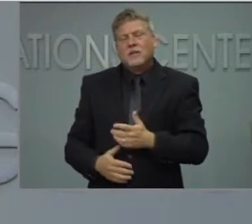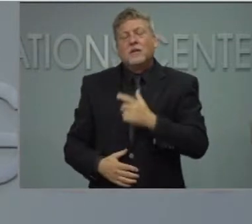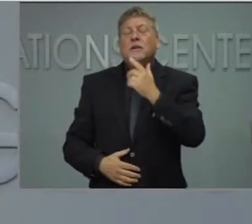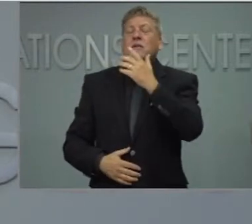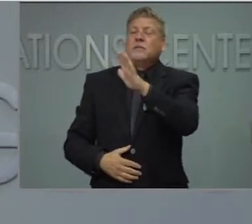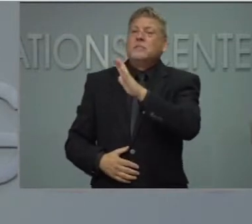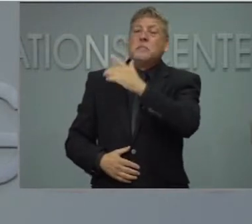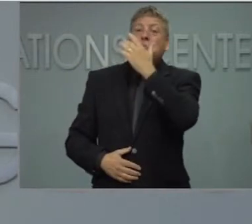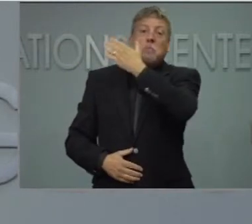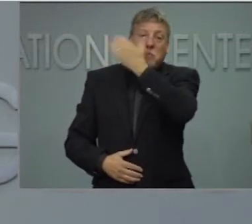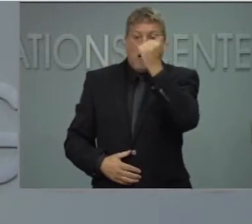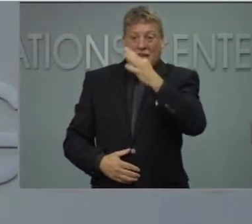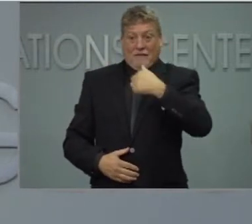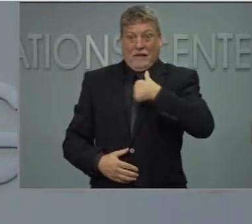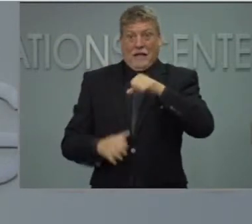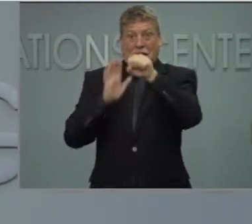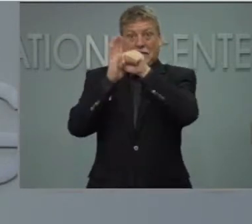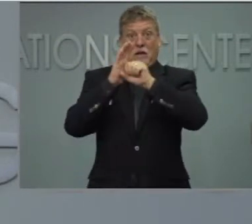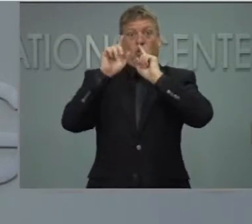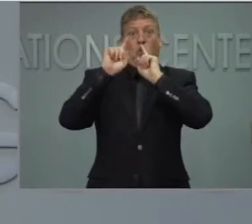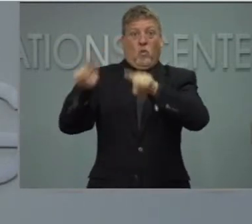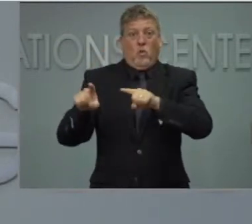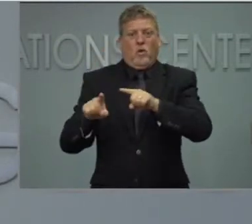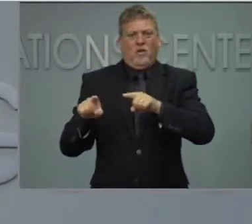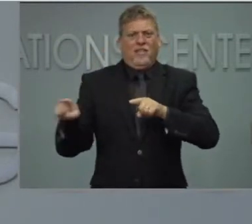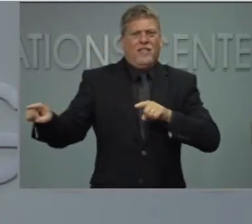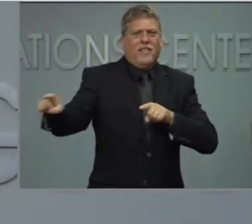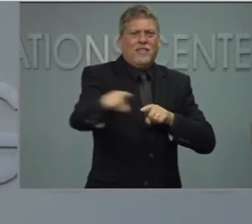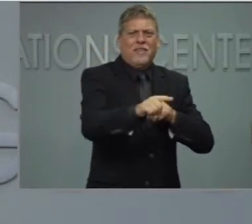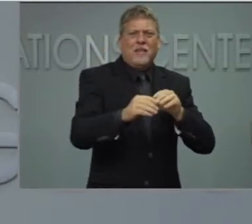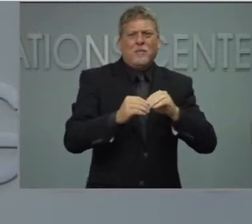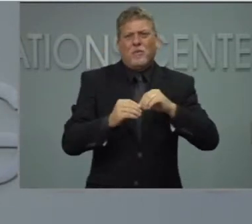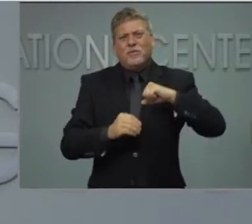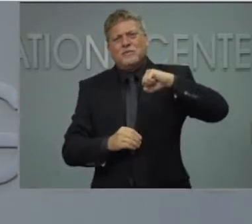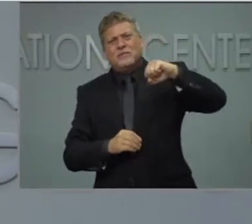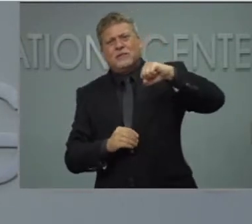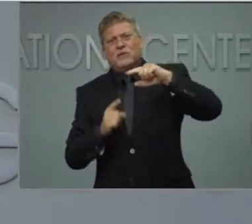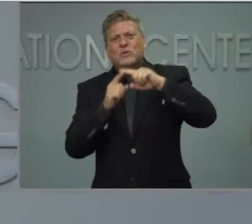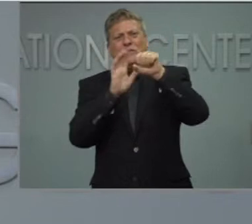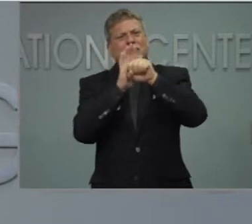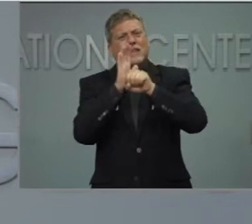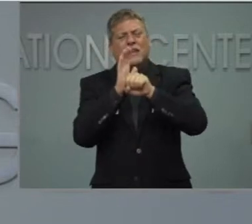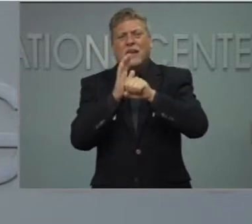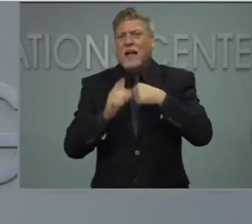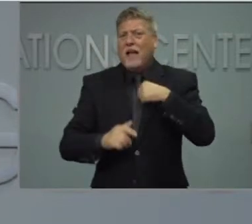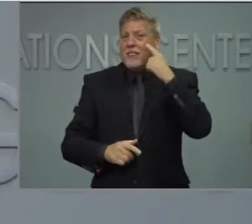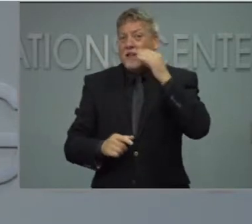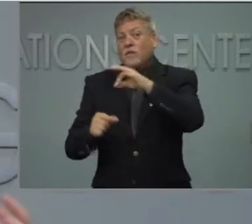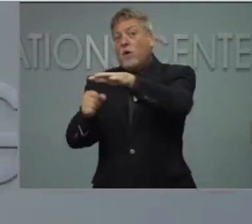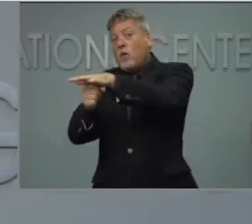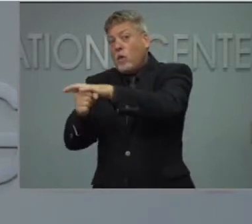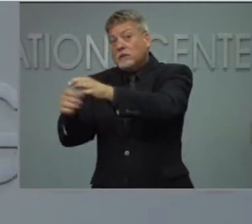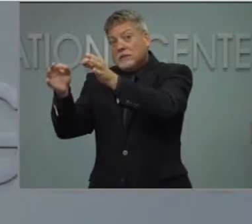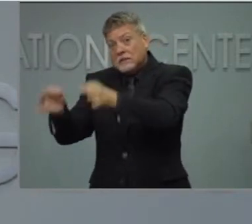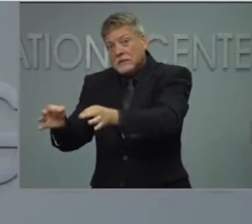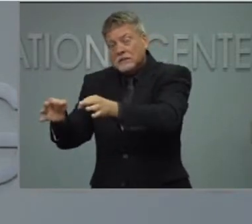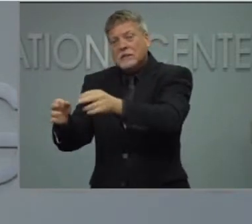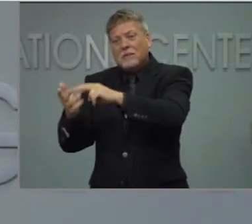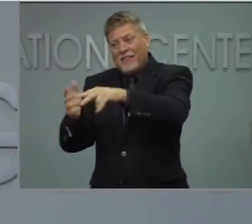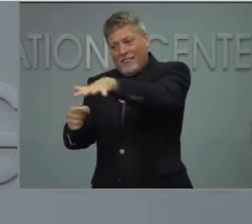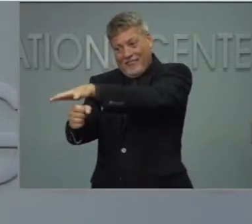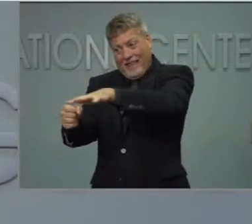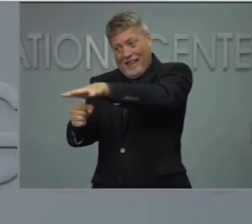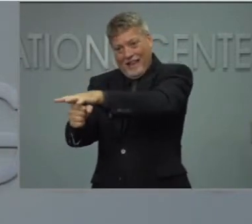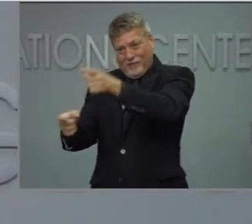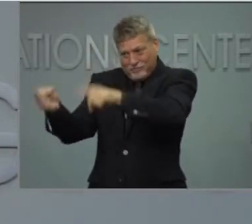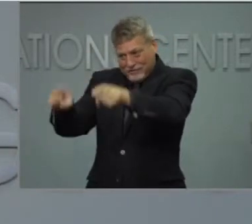buy-in when it is done at the local level and decisions are being made at the local level, particularly now with all of the knowledge that